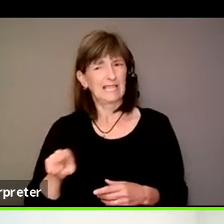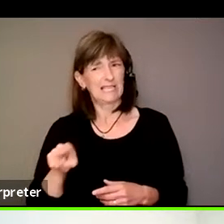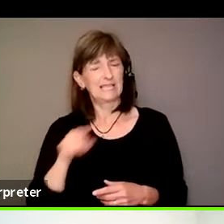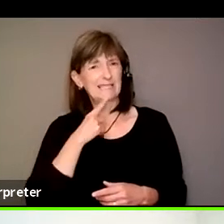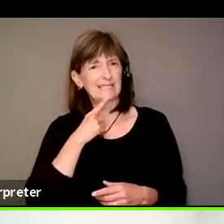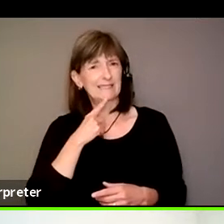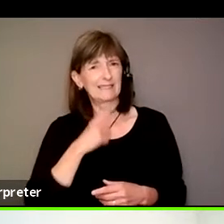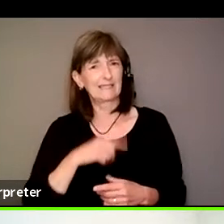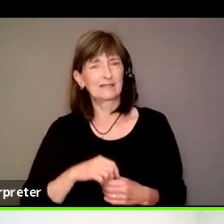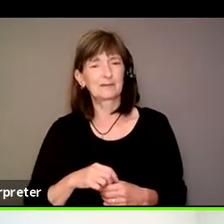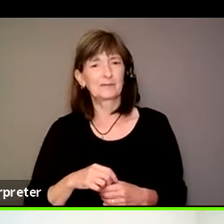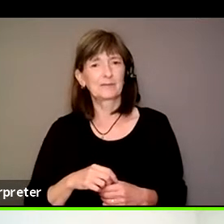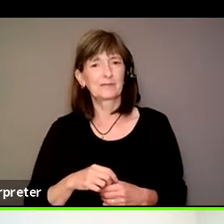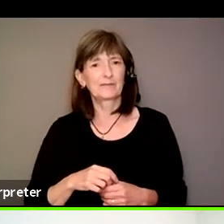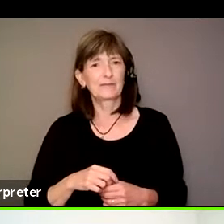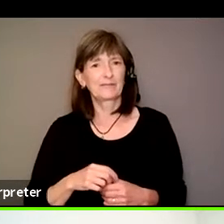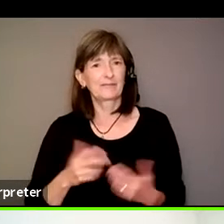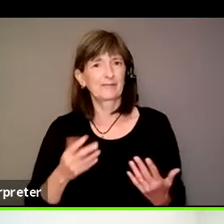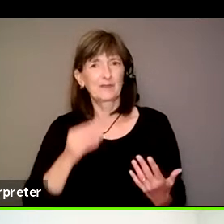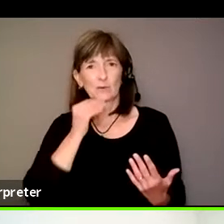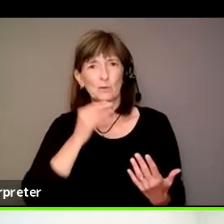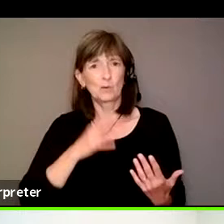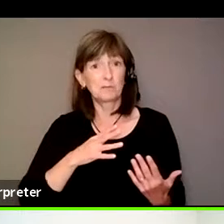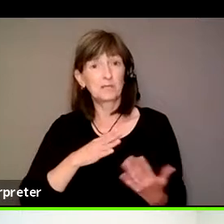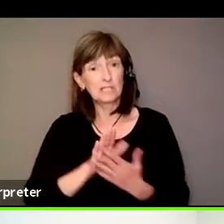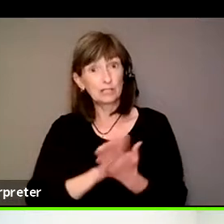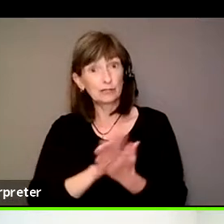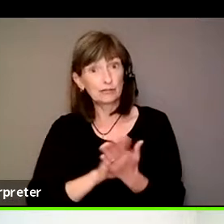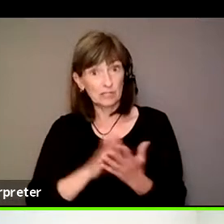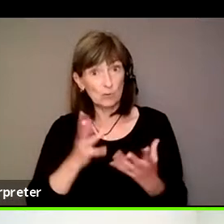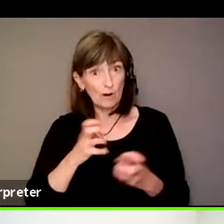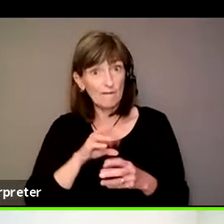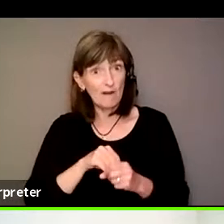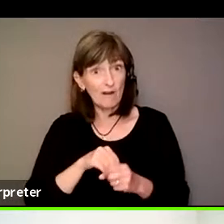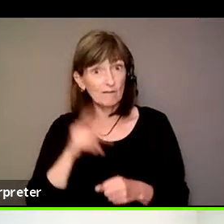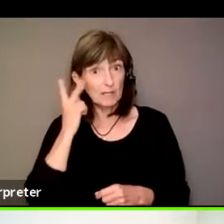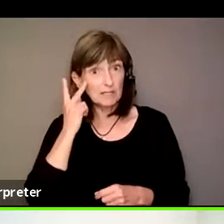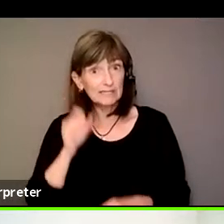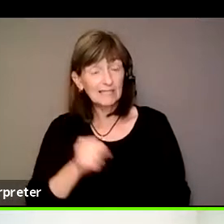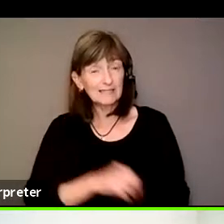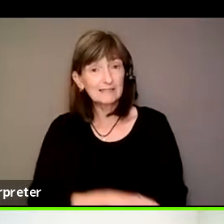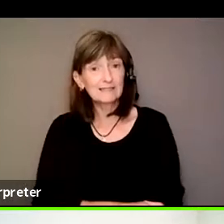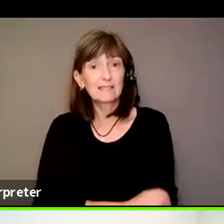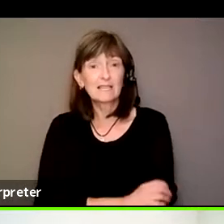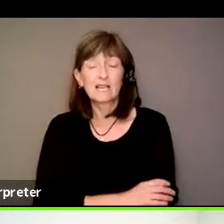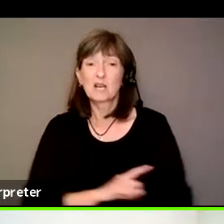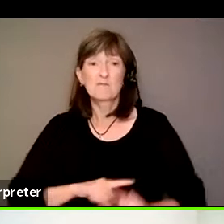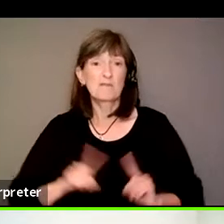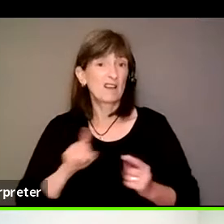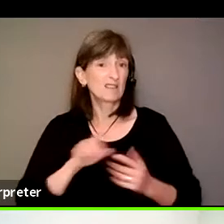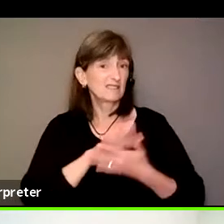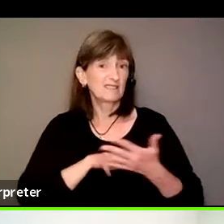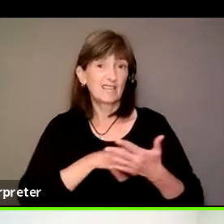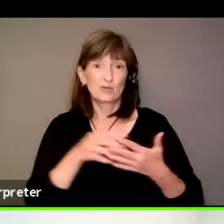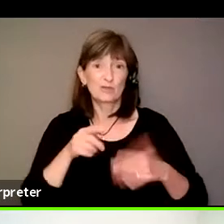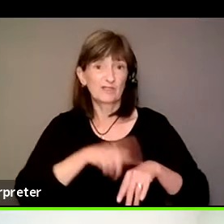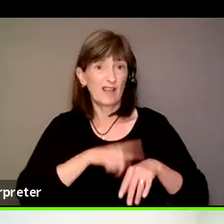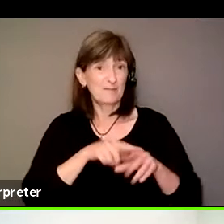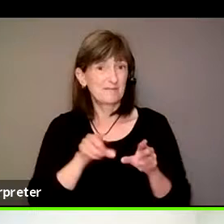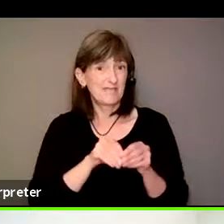mentioned women were interested in running, but they knew the scheduled meeting times